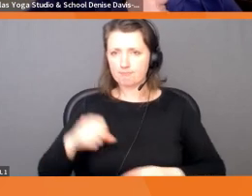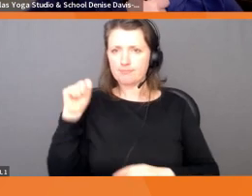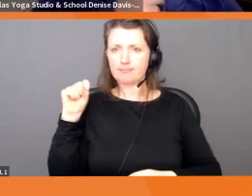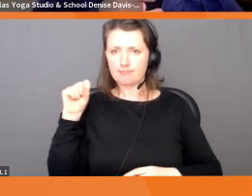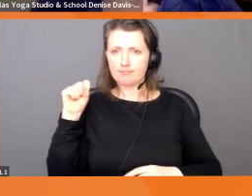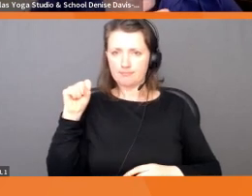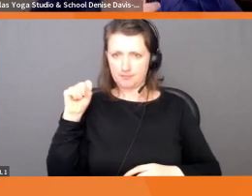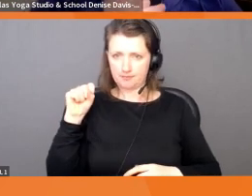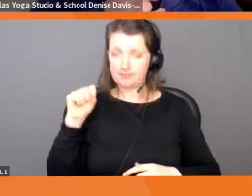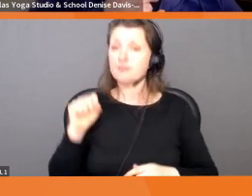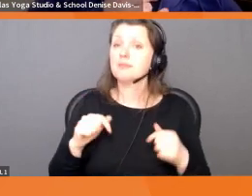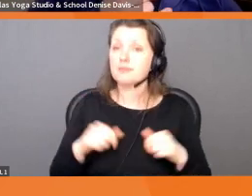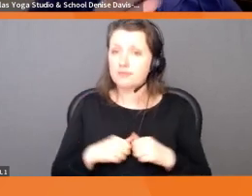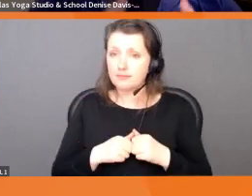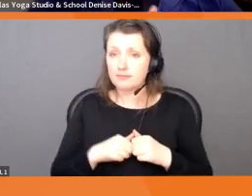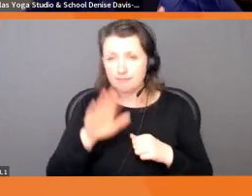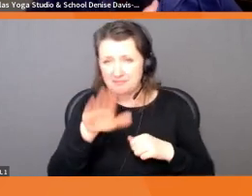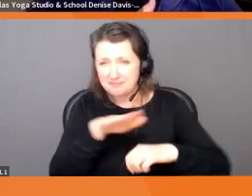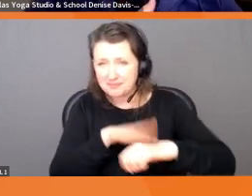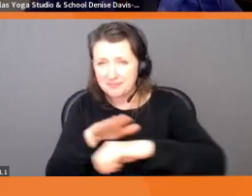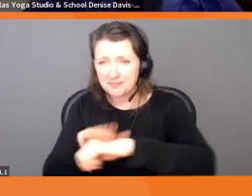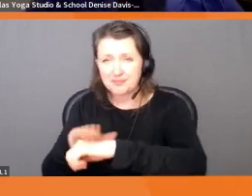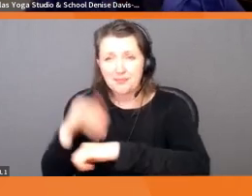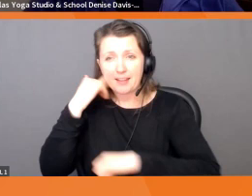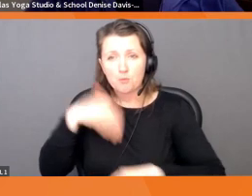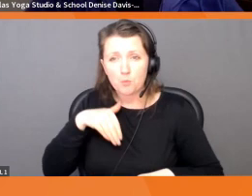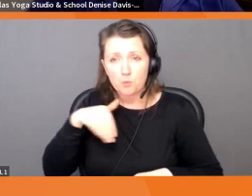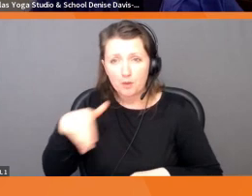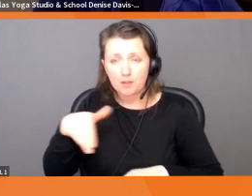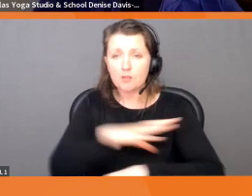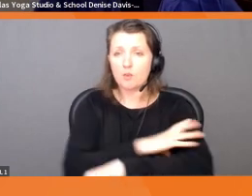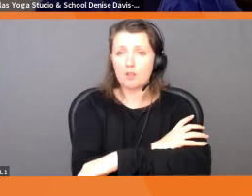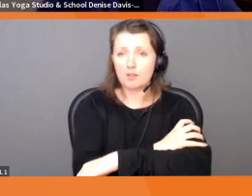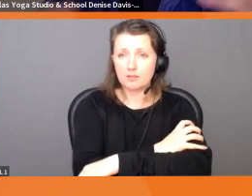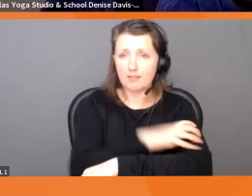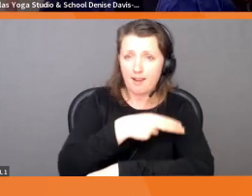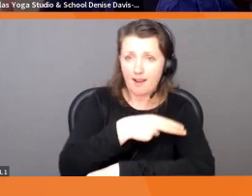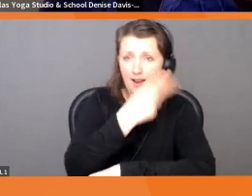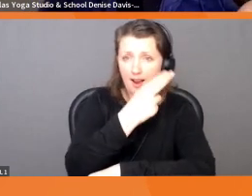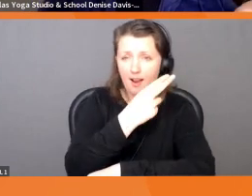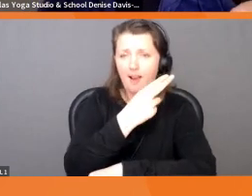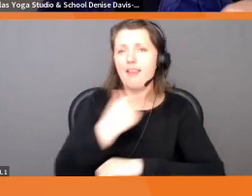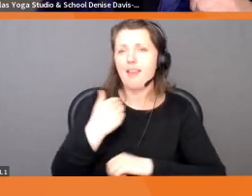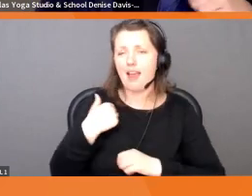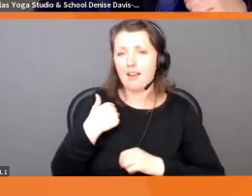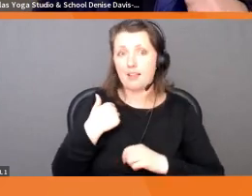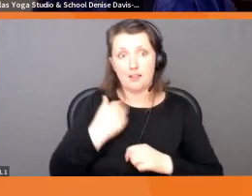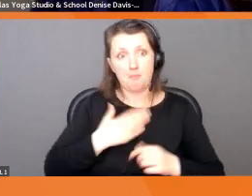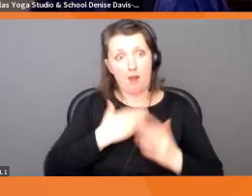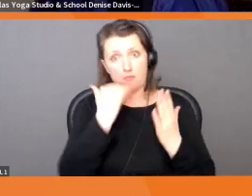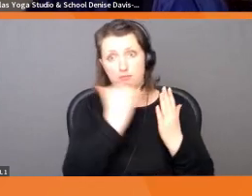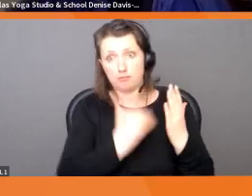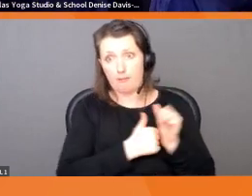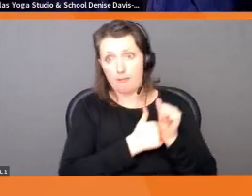this exercise, if you have unmedicated high blood pressure or you're pregnant, I'll give you some modifications as we go through it. It really doesn't take very long at all.